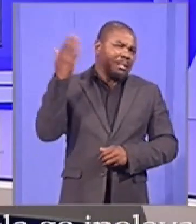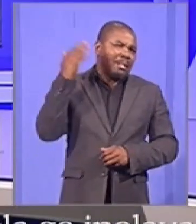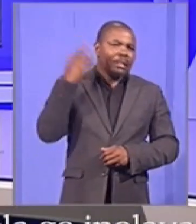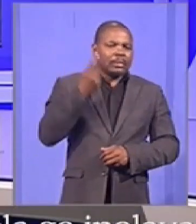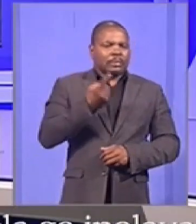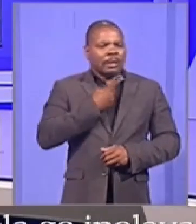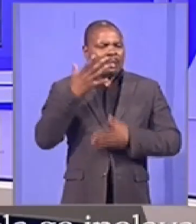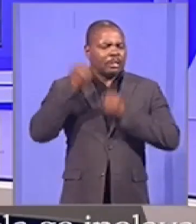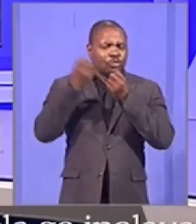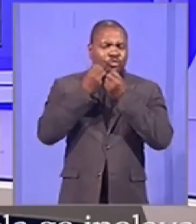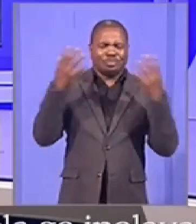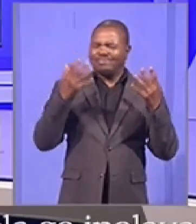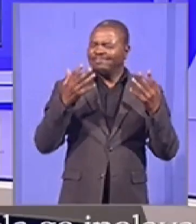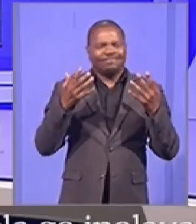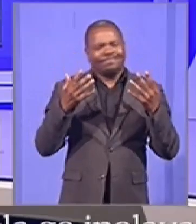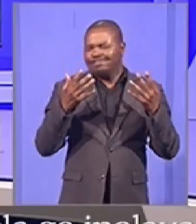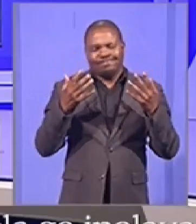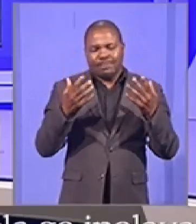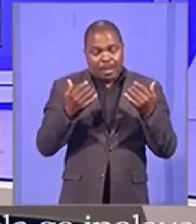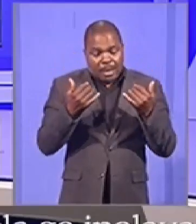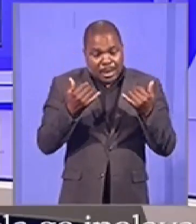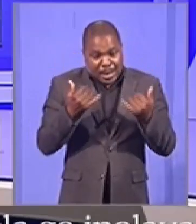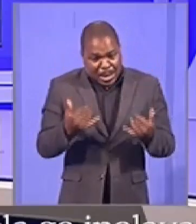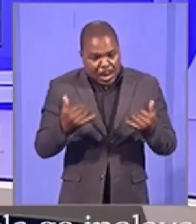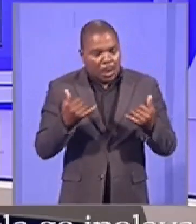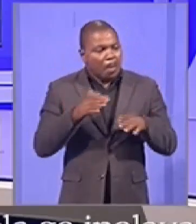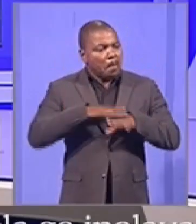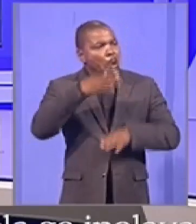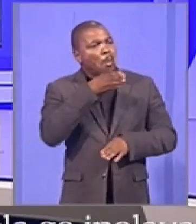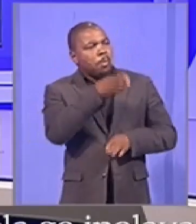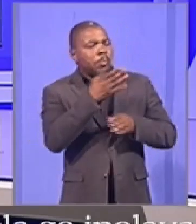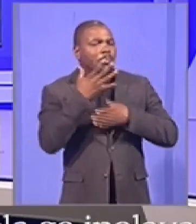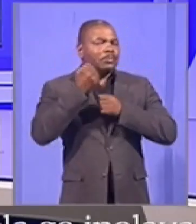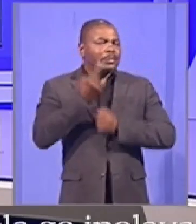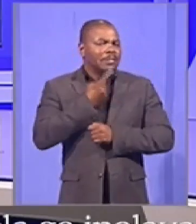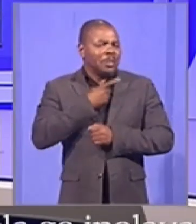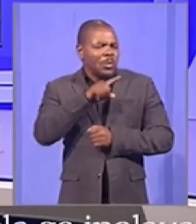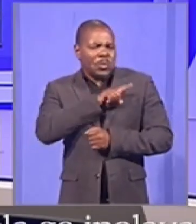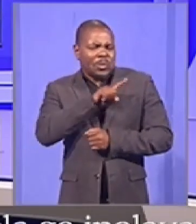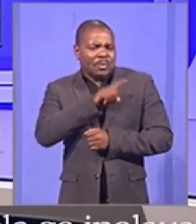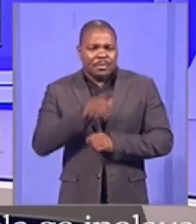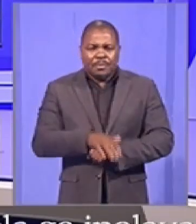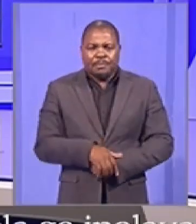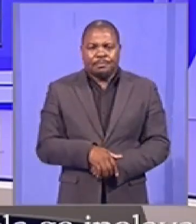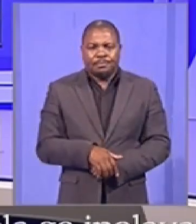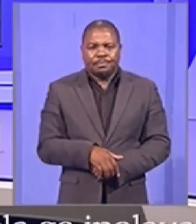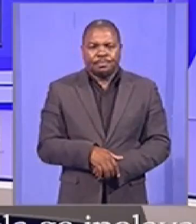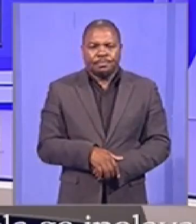di le mmalwa tse di fetileng. Ke eng se se ka tsweng se susumetsa bana mo nakong ya jaana gore ba ipolaye?